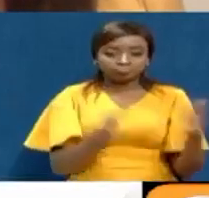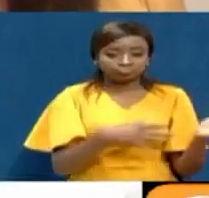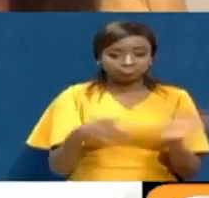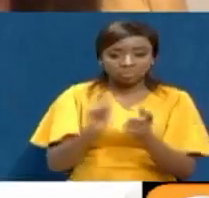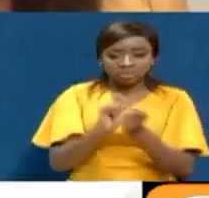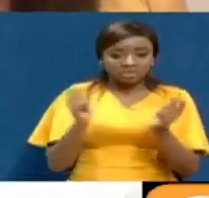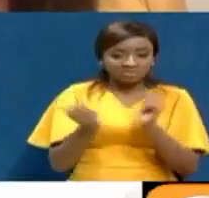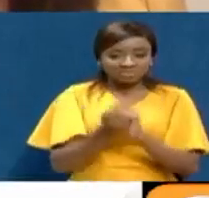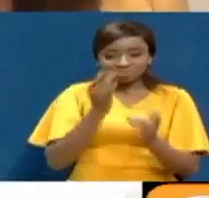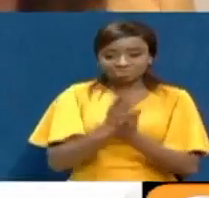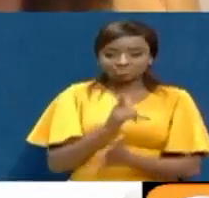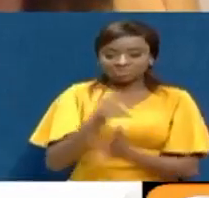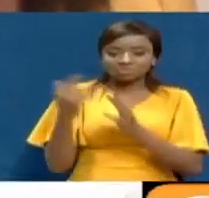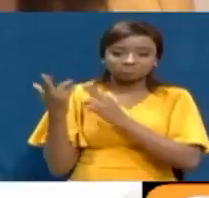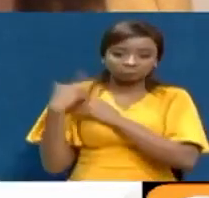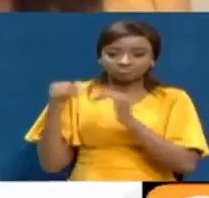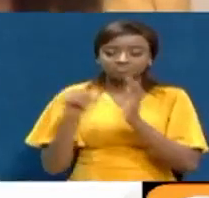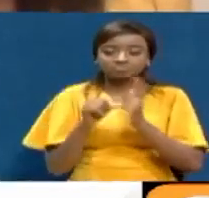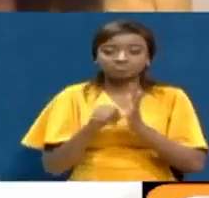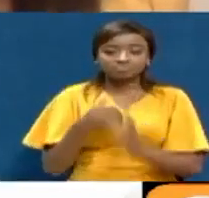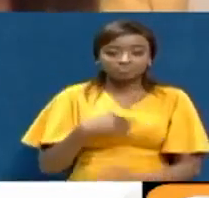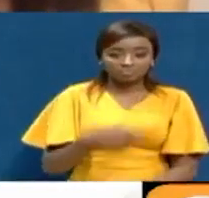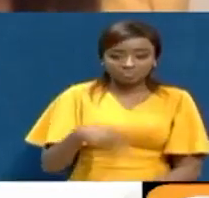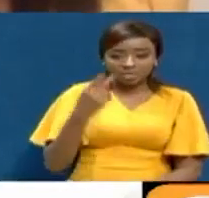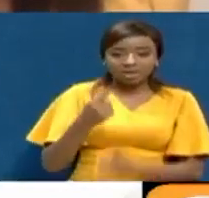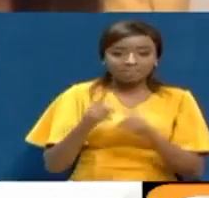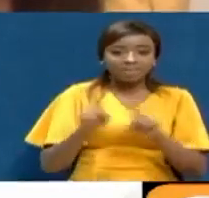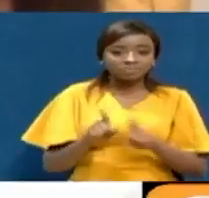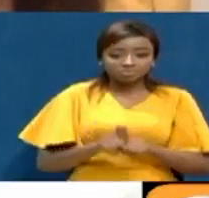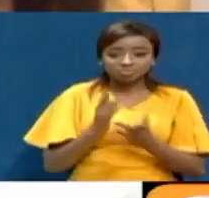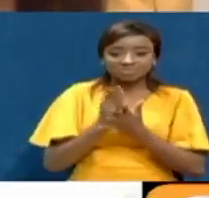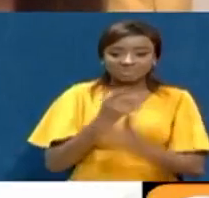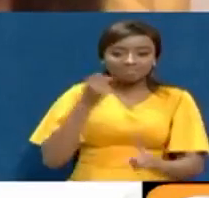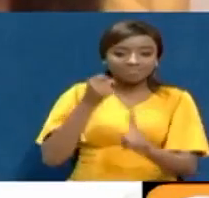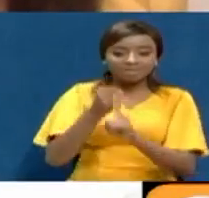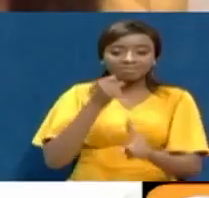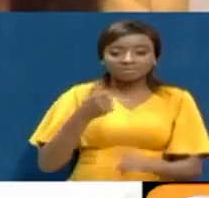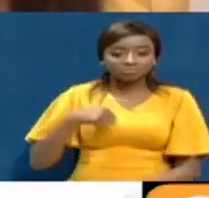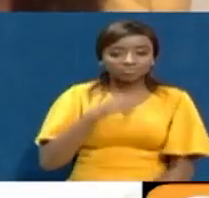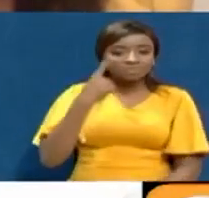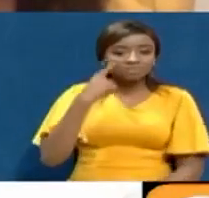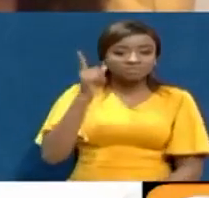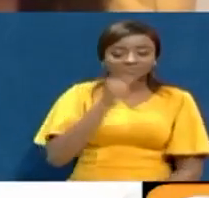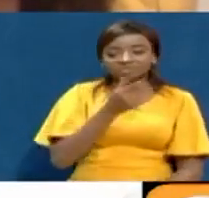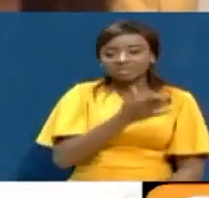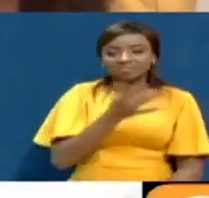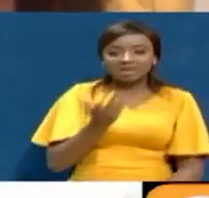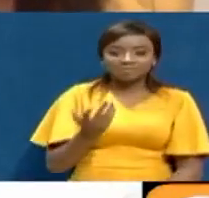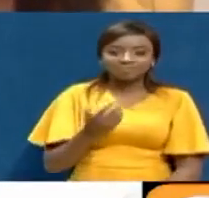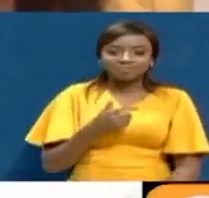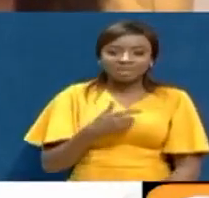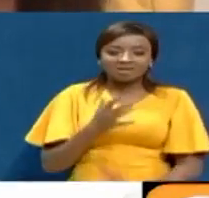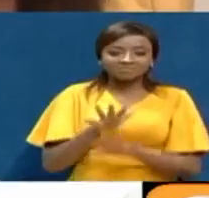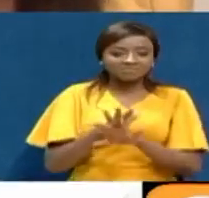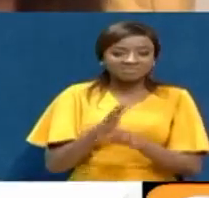we blame when this happens. And some of the impacts that we see are shorter rainfall seasons, we have